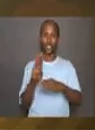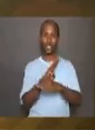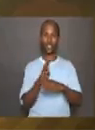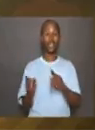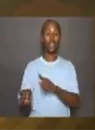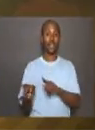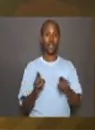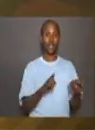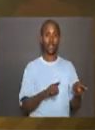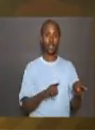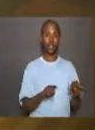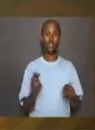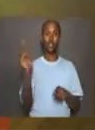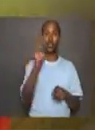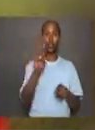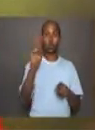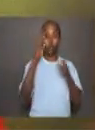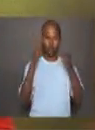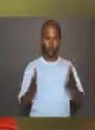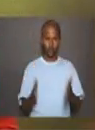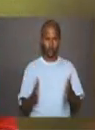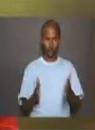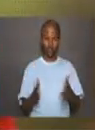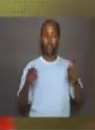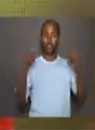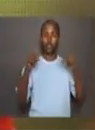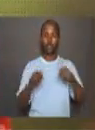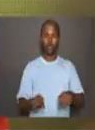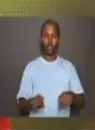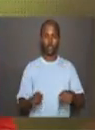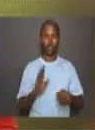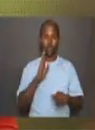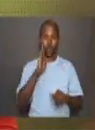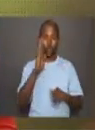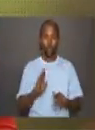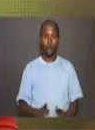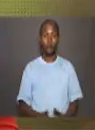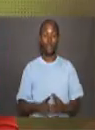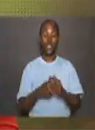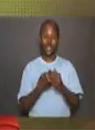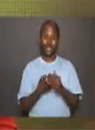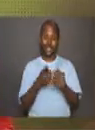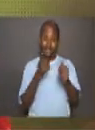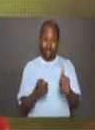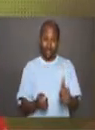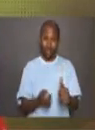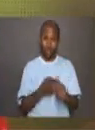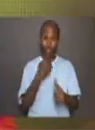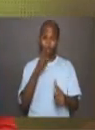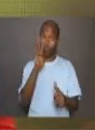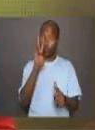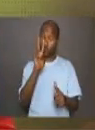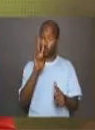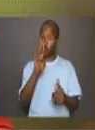as well as for consumers. Today, we will begin the first of